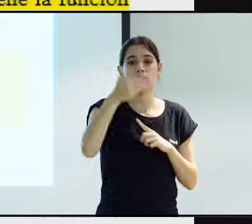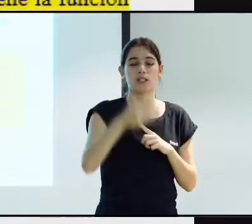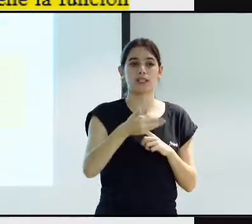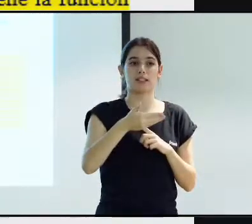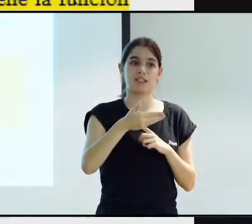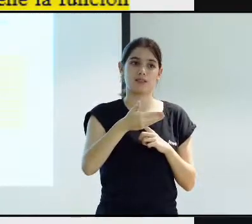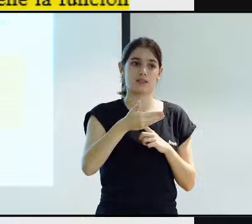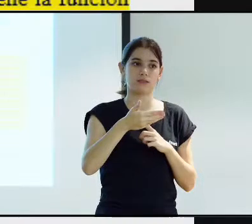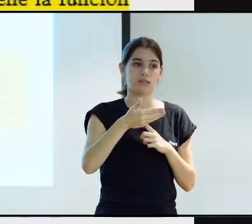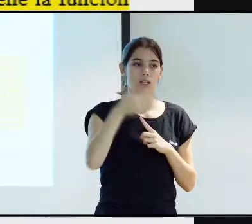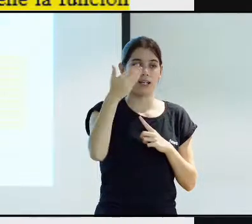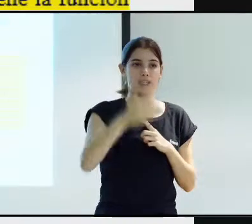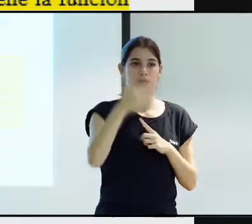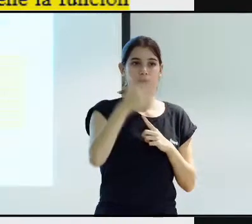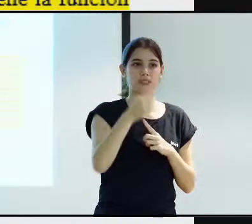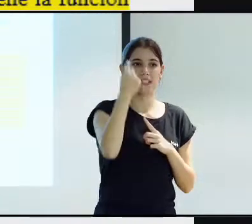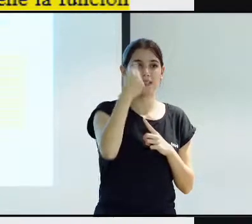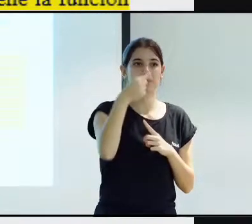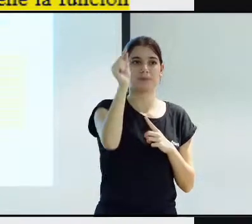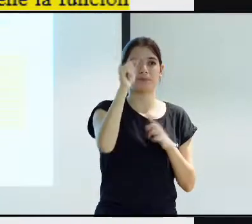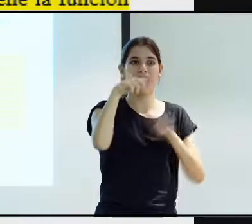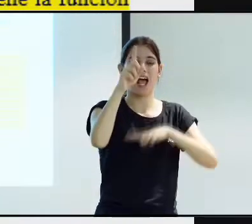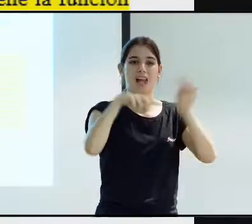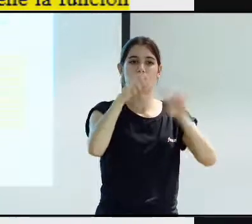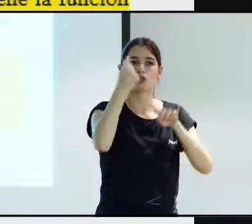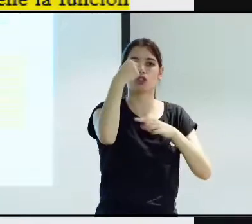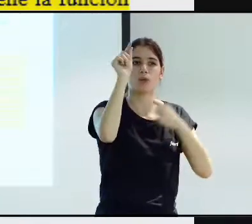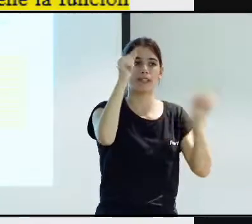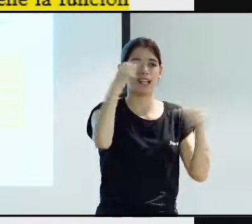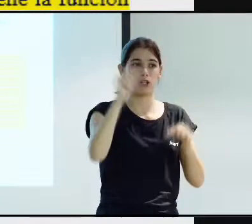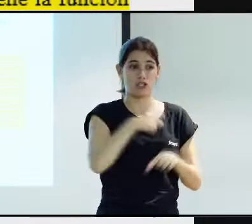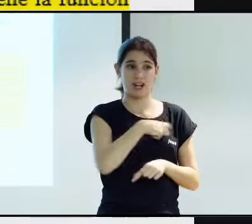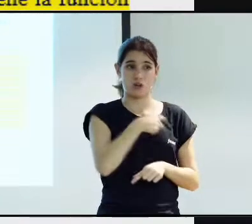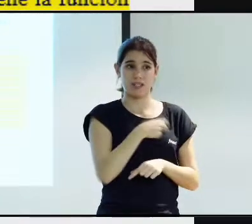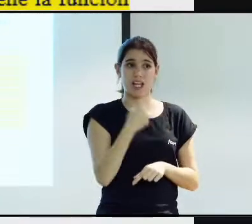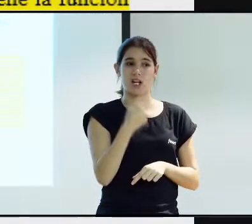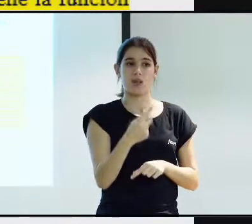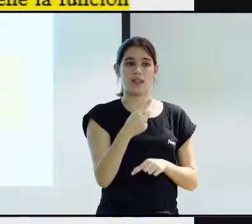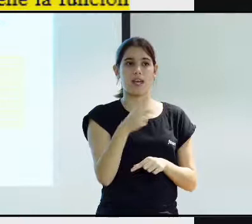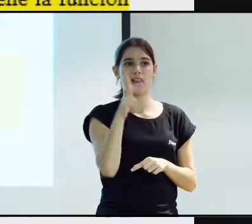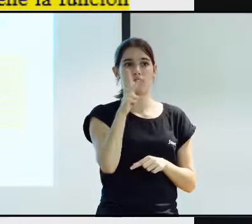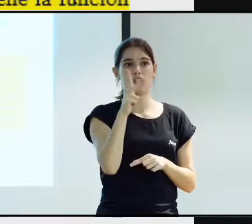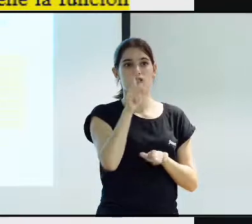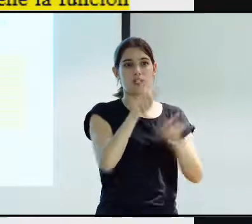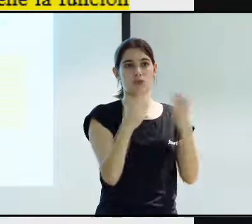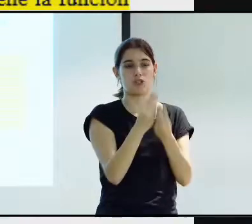it's important, when this convention is ratified, to include some observations,